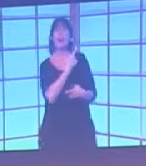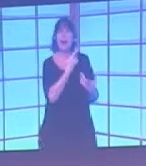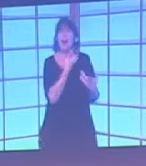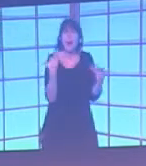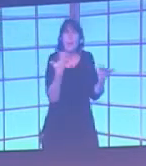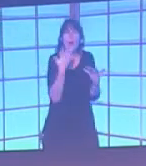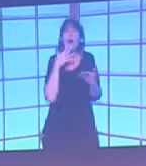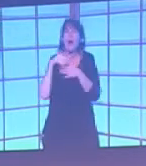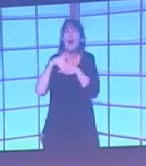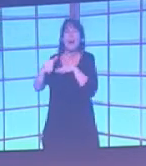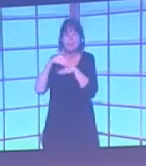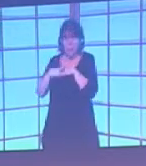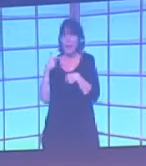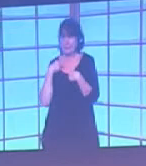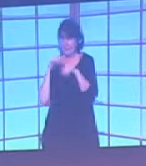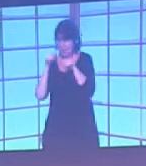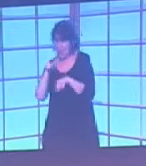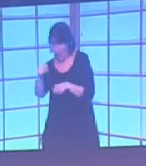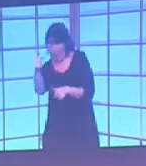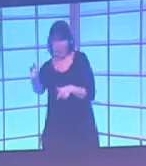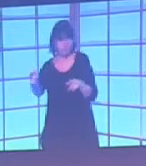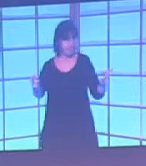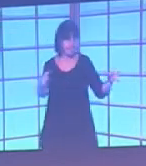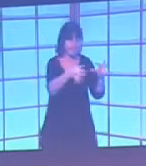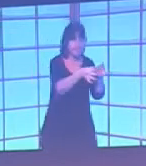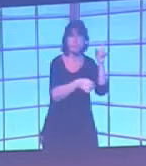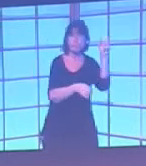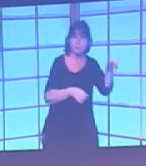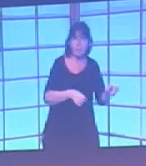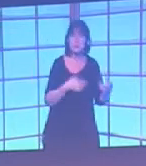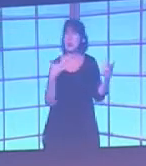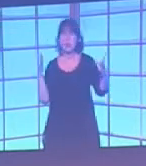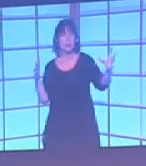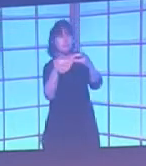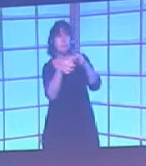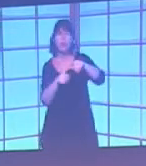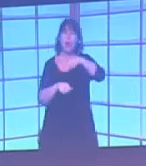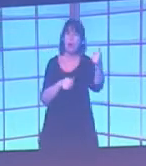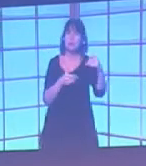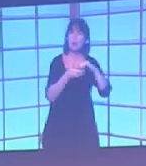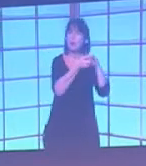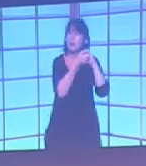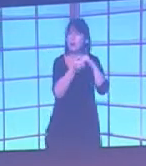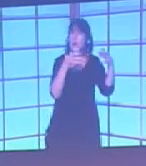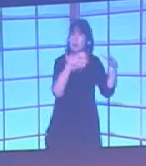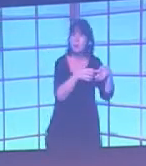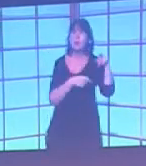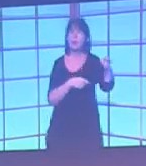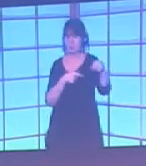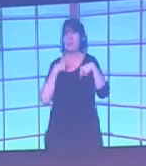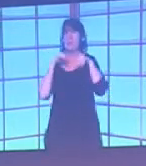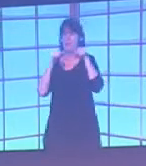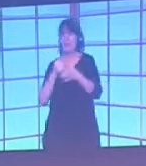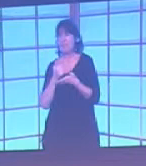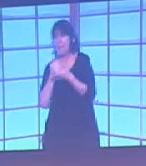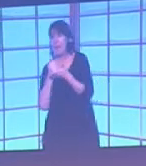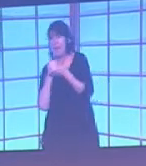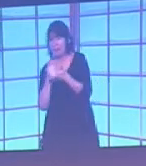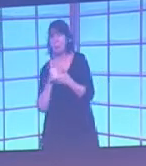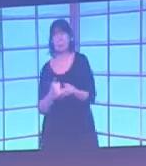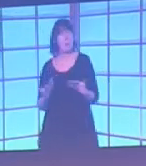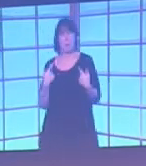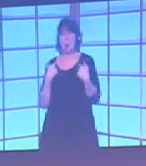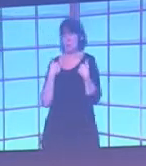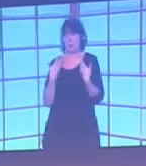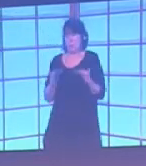network of other groups as well to help you. But we very much encourage groups to find their own path, because